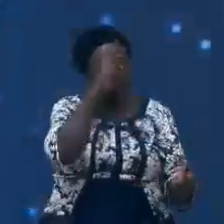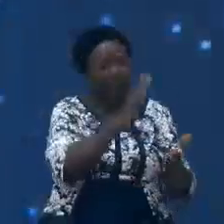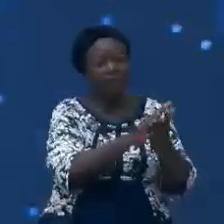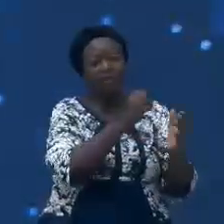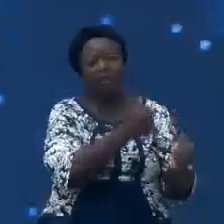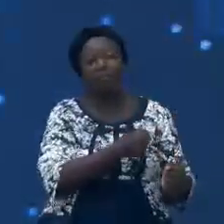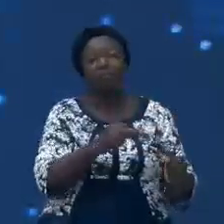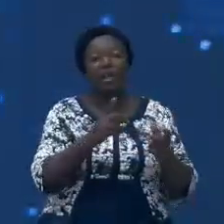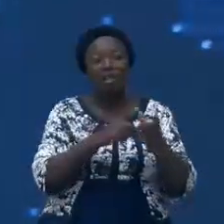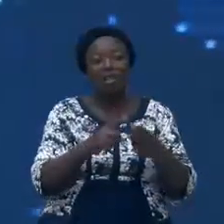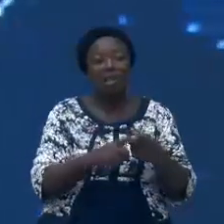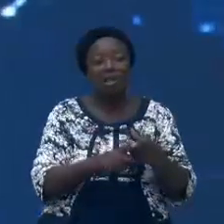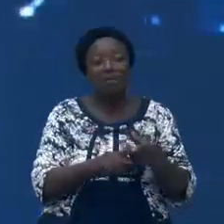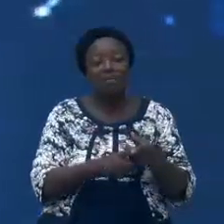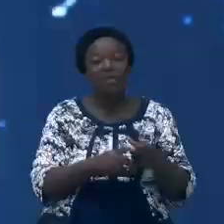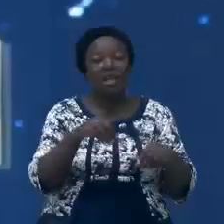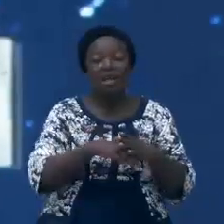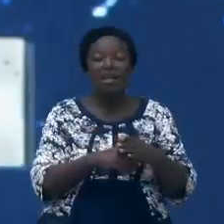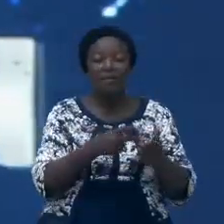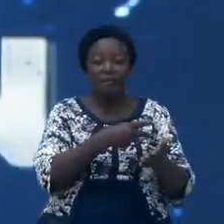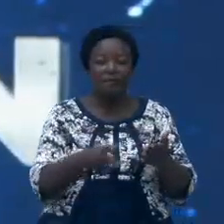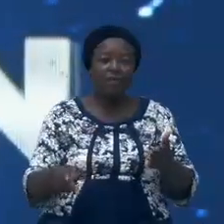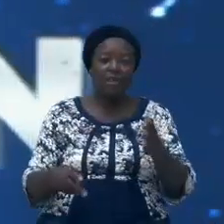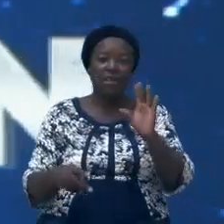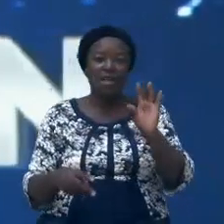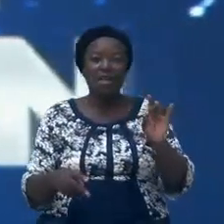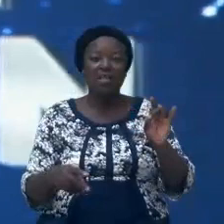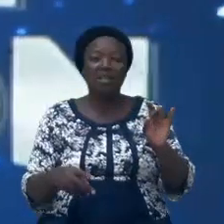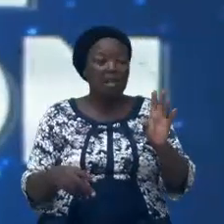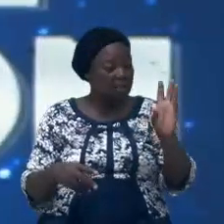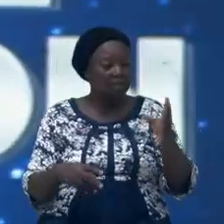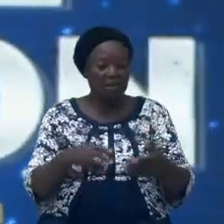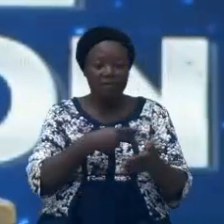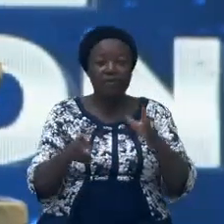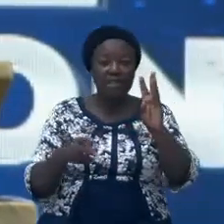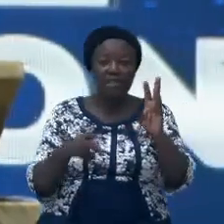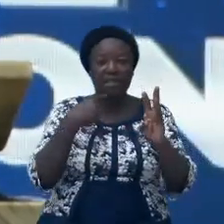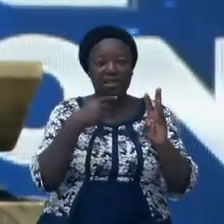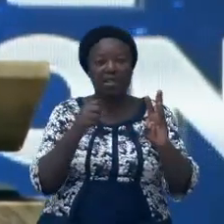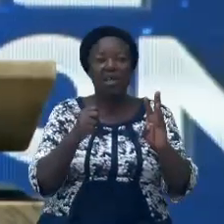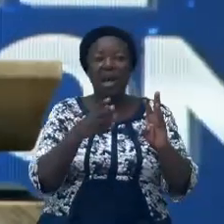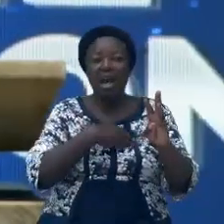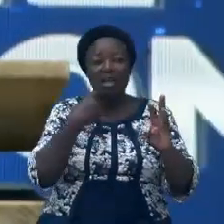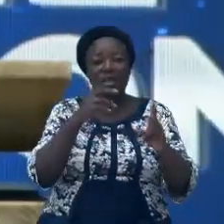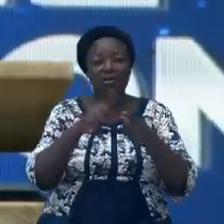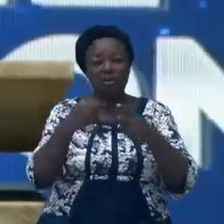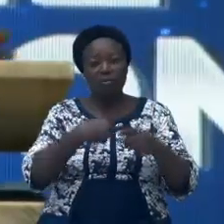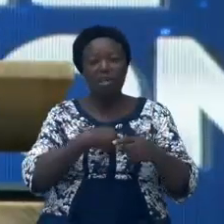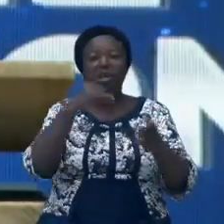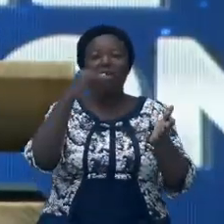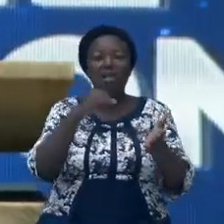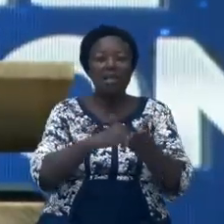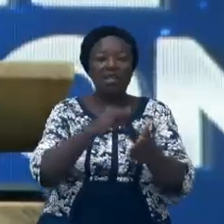faithful look at verse verse 6 in verse 6 it says and it says unto me it is